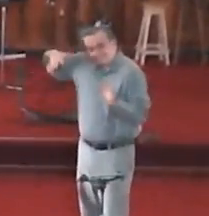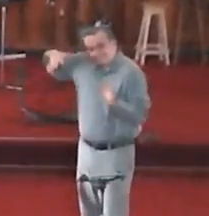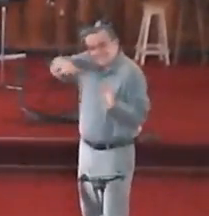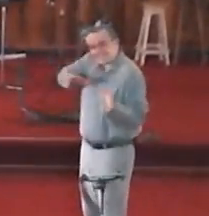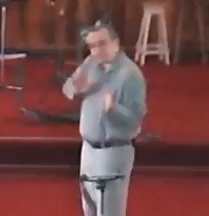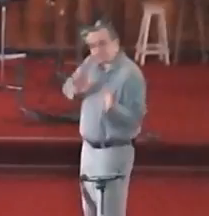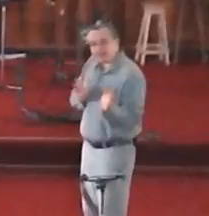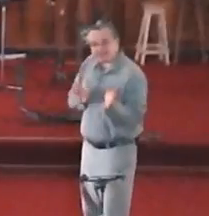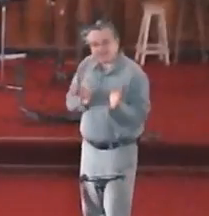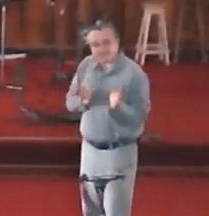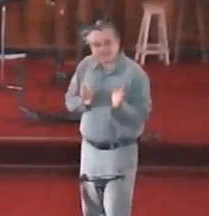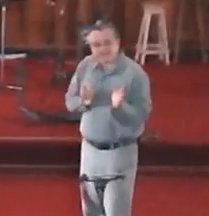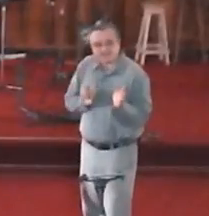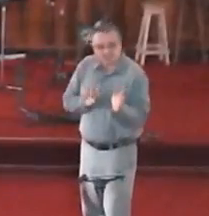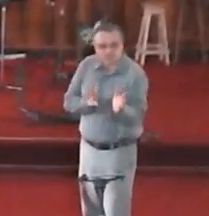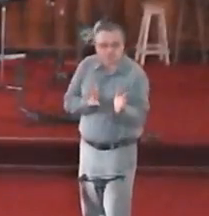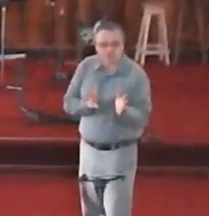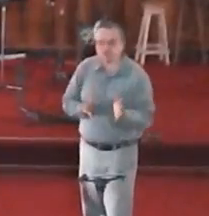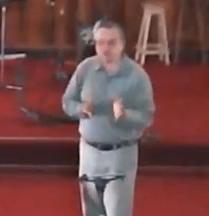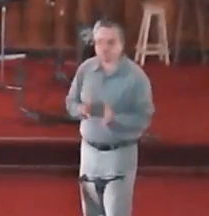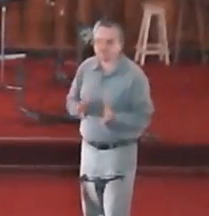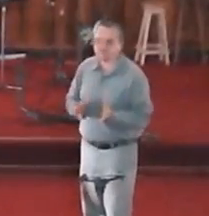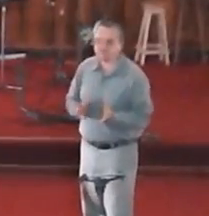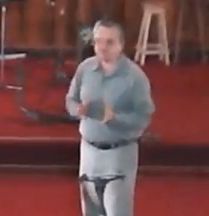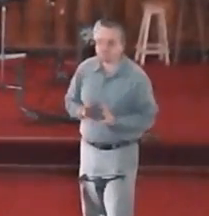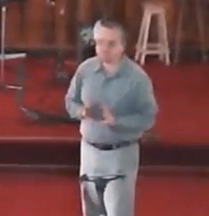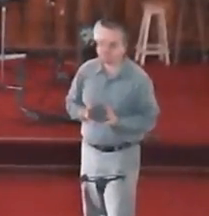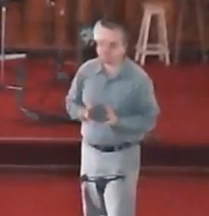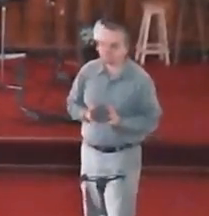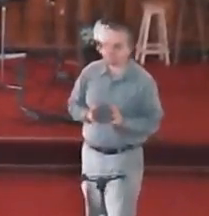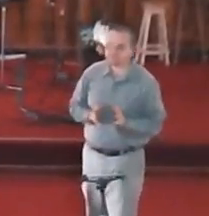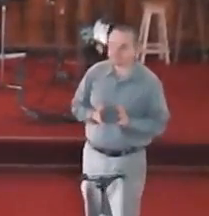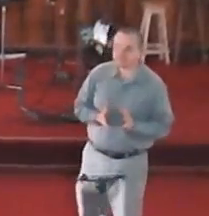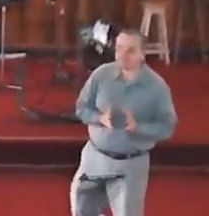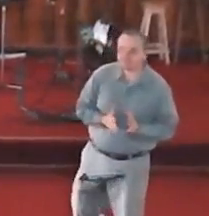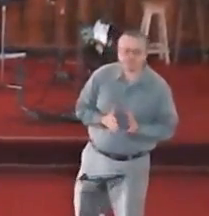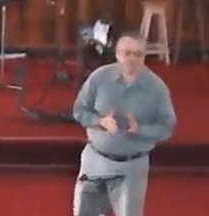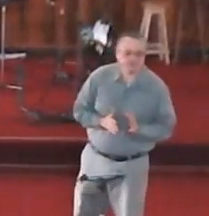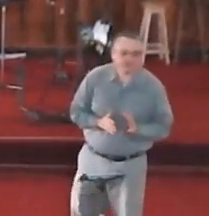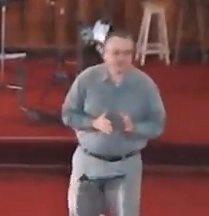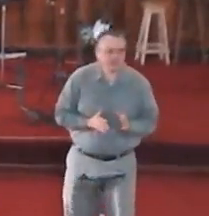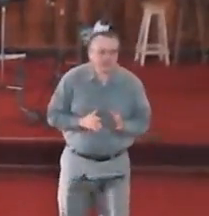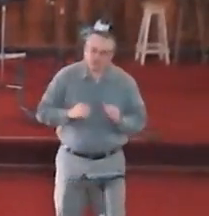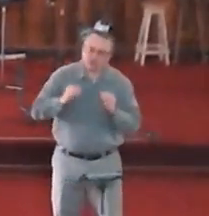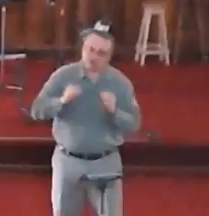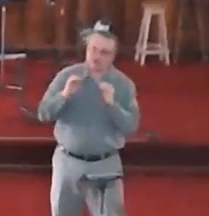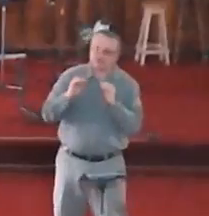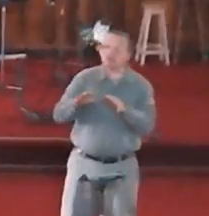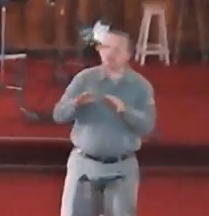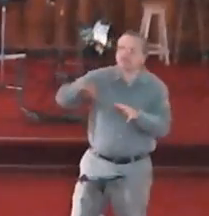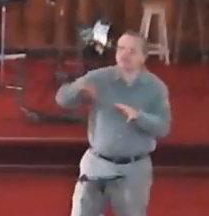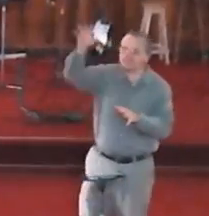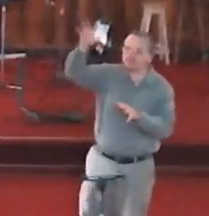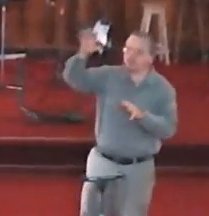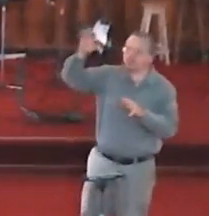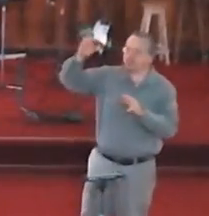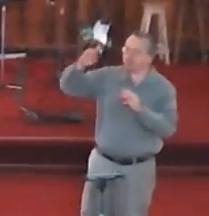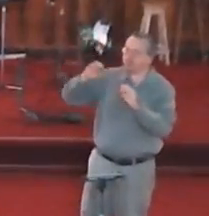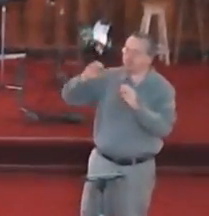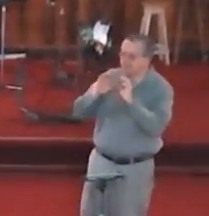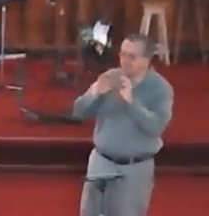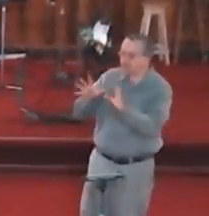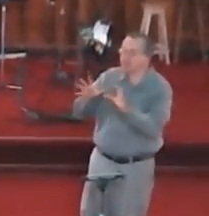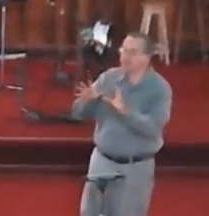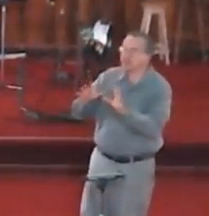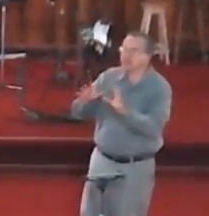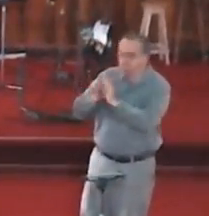que viene a la par de otro. This word refers to someone who comes alongside another person. Cuando Jesús ascendió a los cielos y